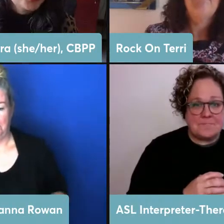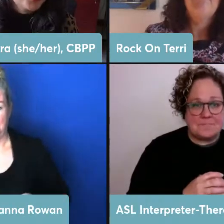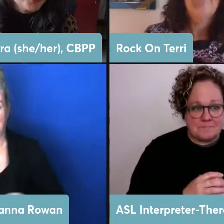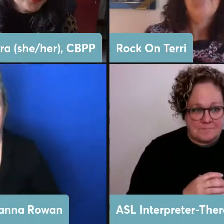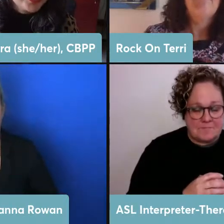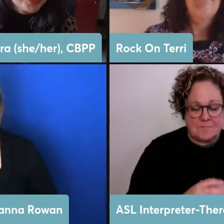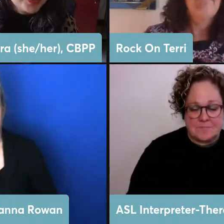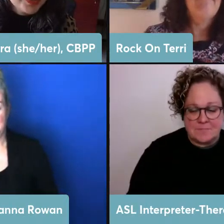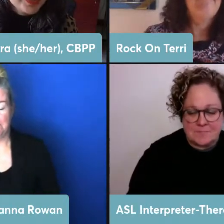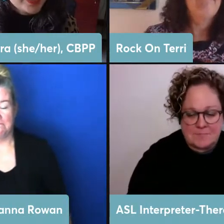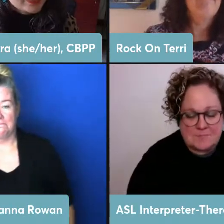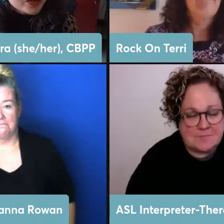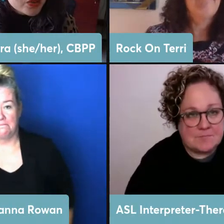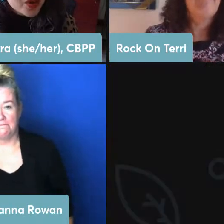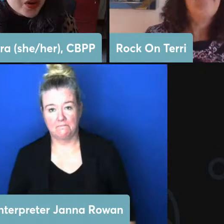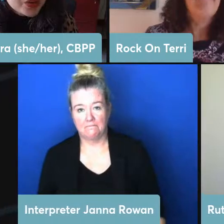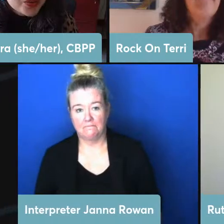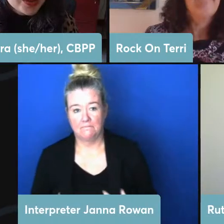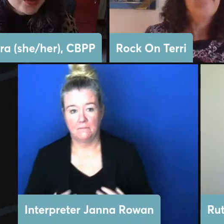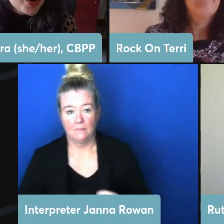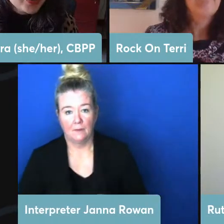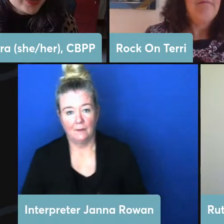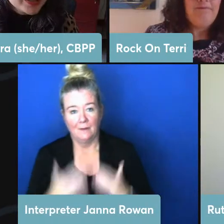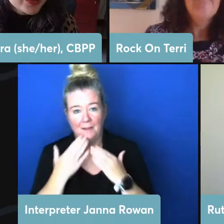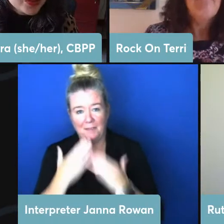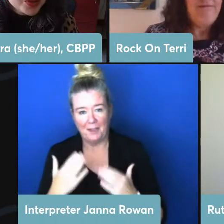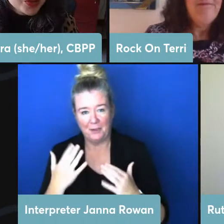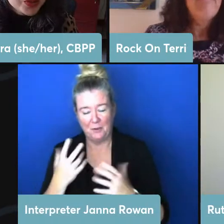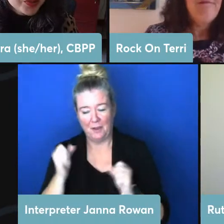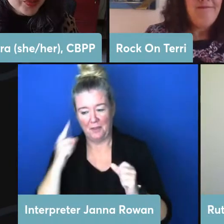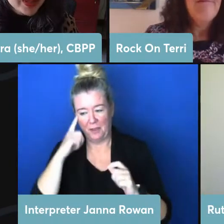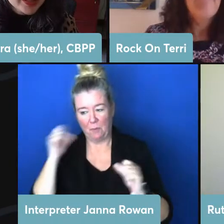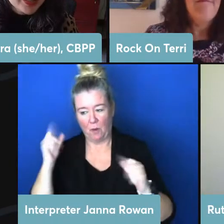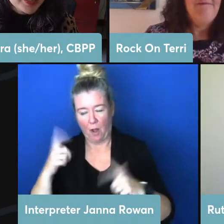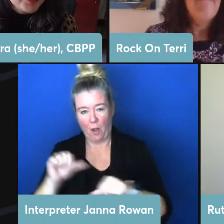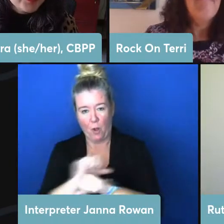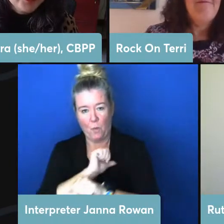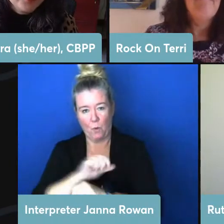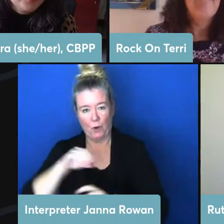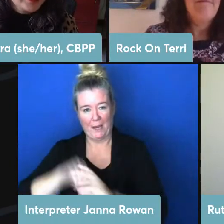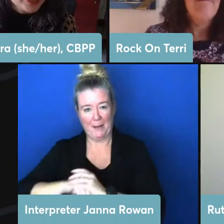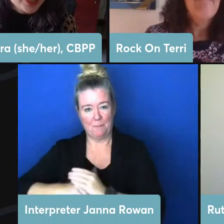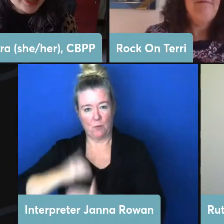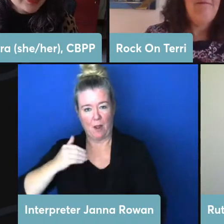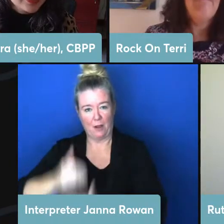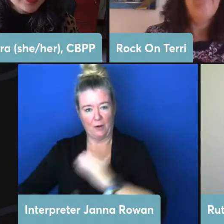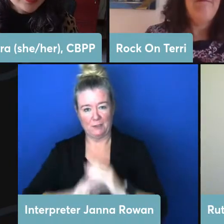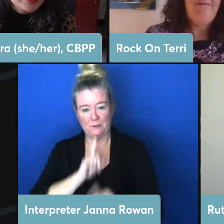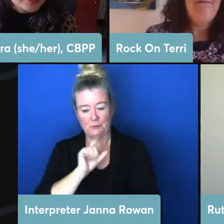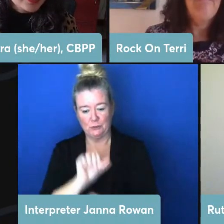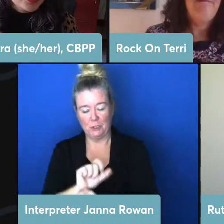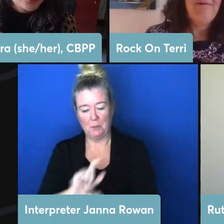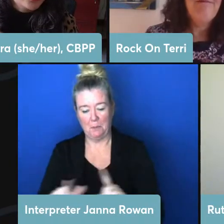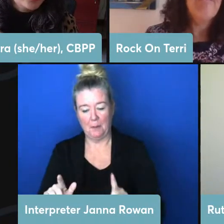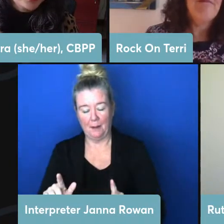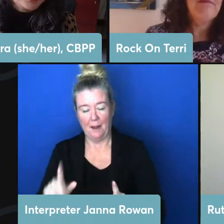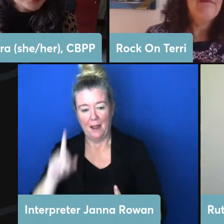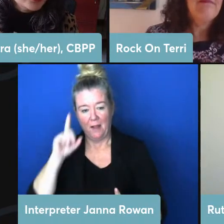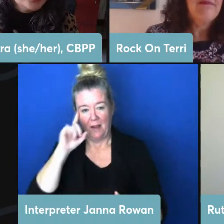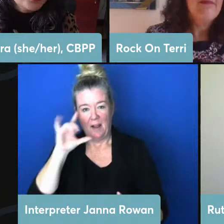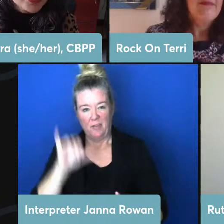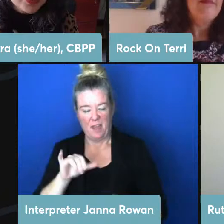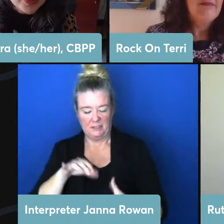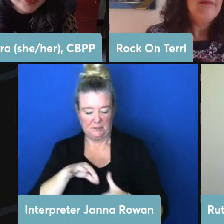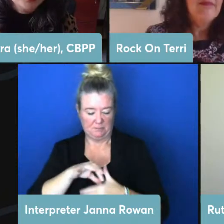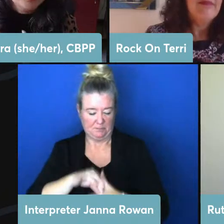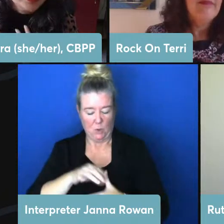Yeah, thank you both. I think we're all a work in progress for sure. But yeah, I think that's at the core, right?